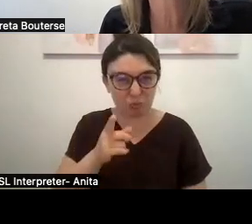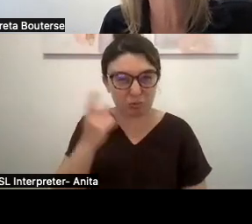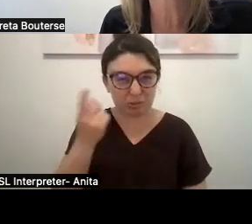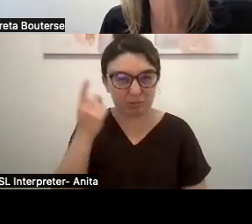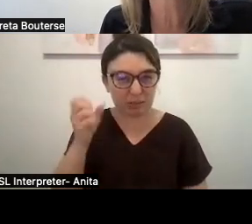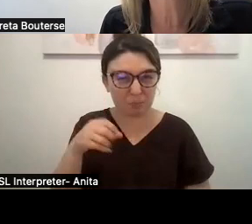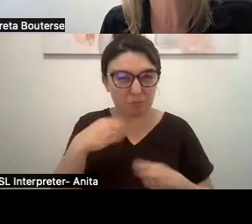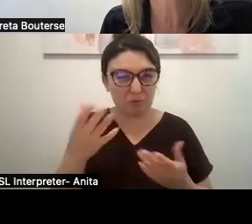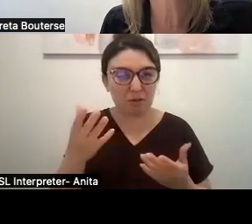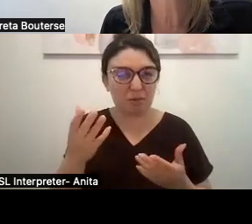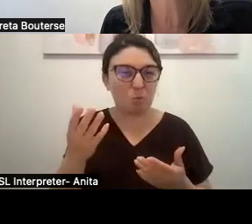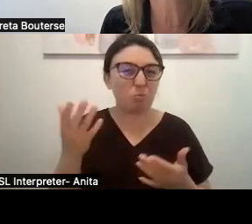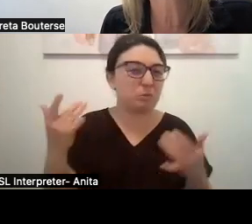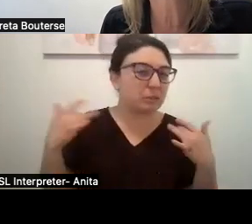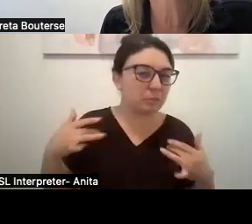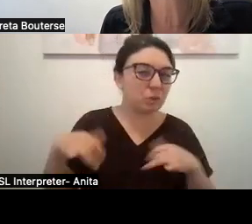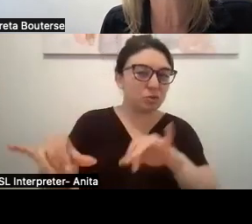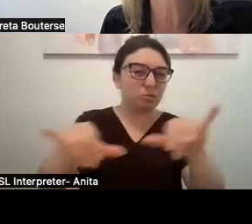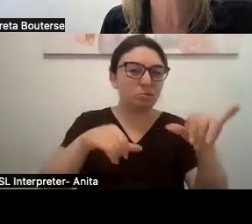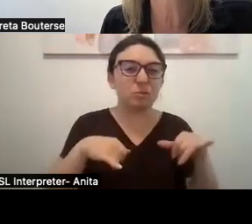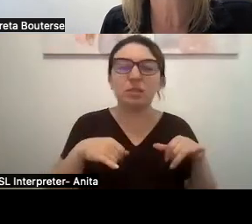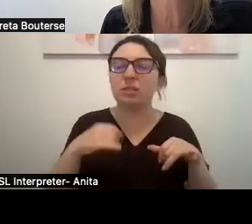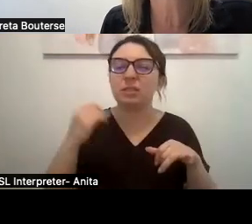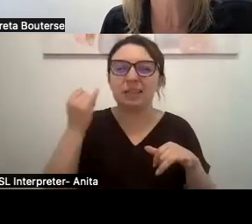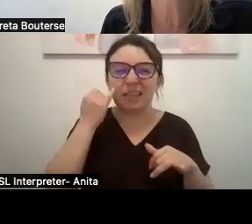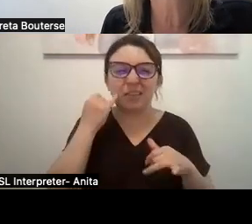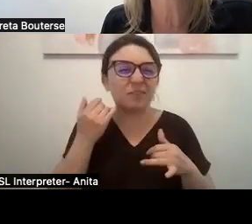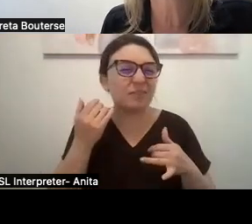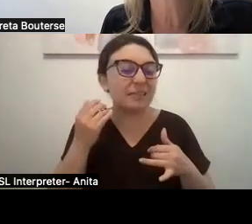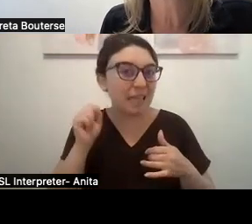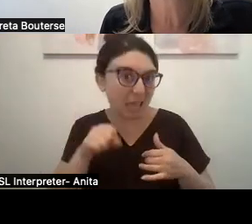is typical? And if so, how much